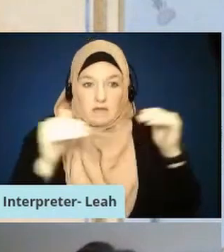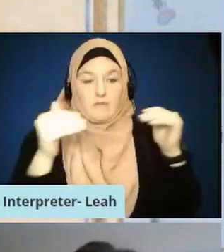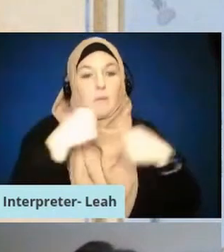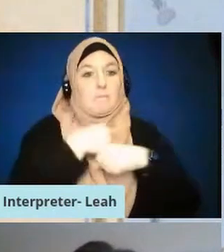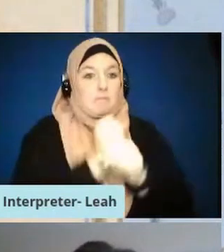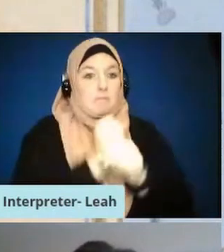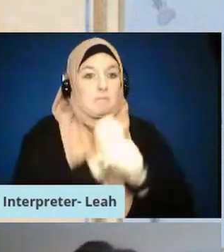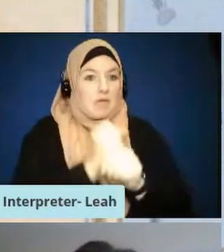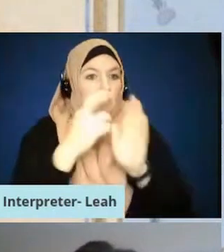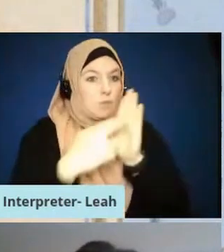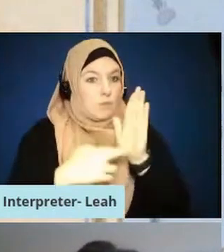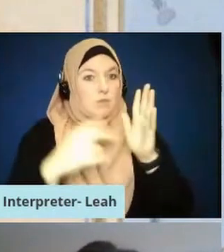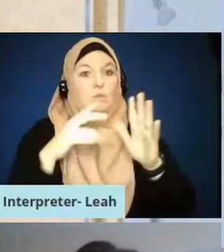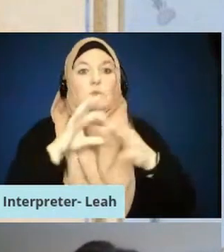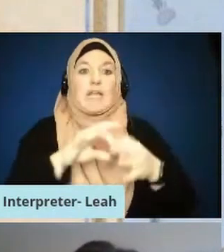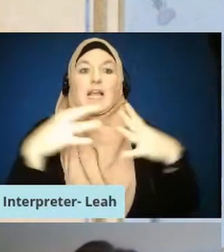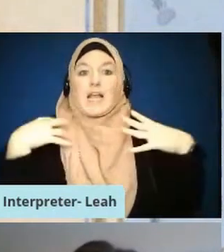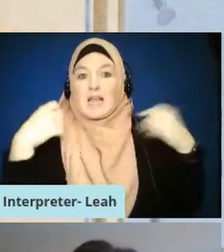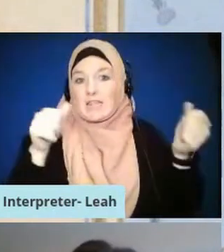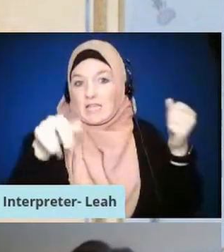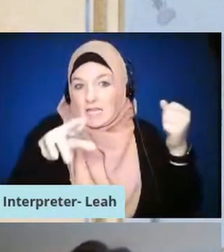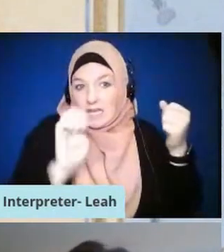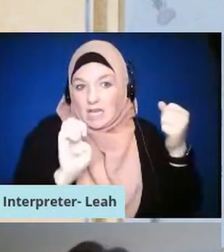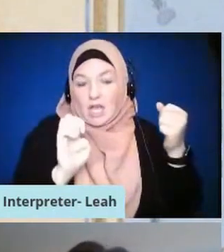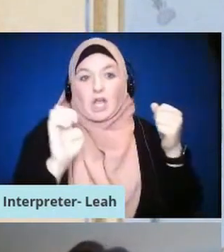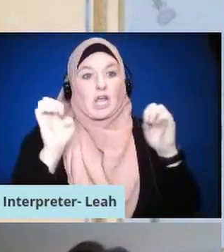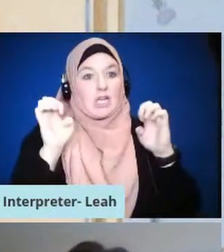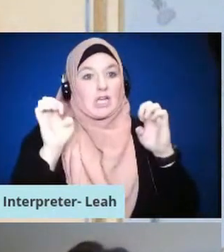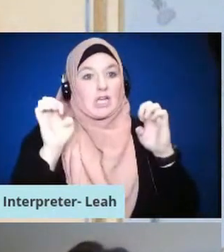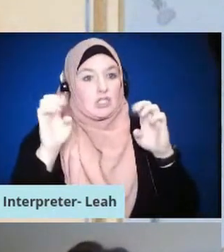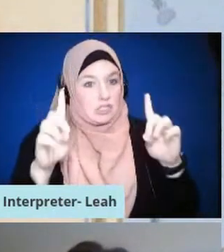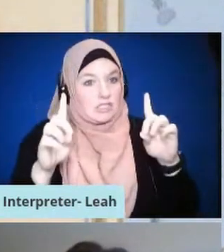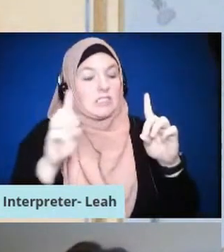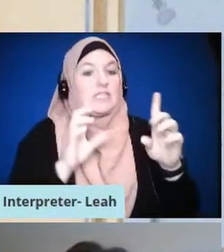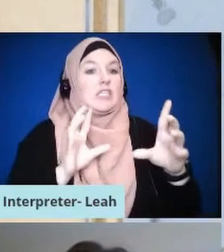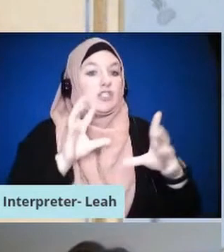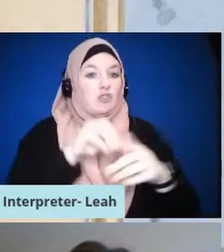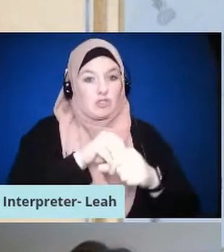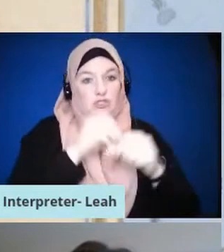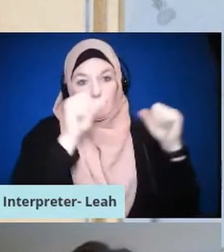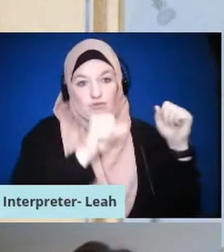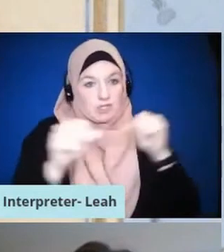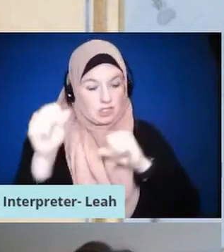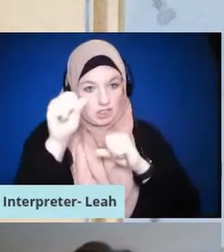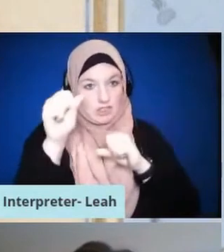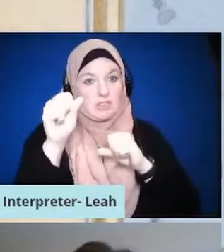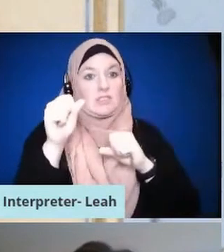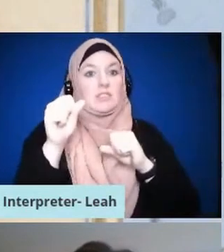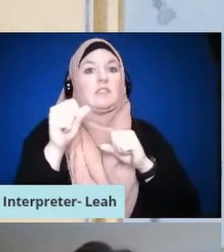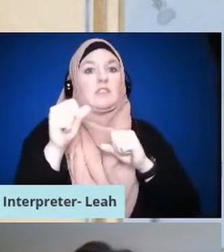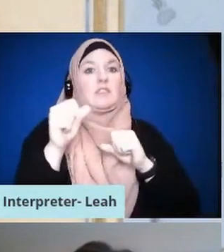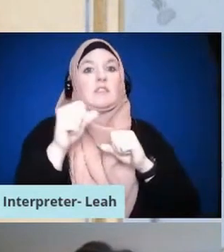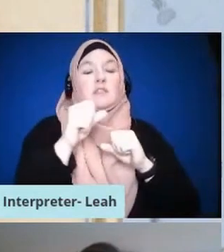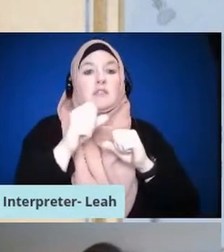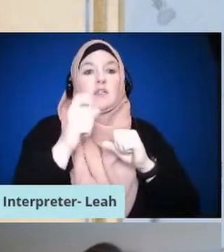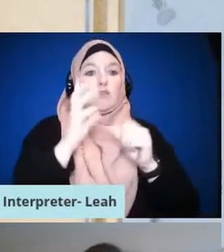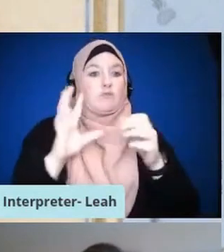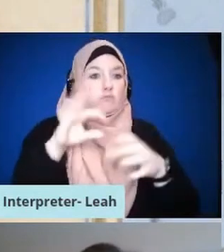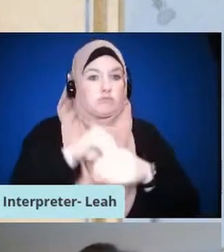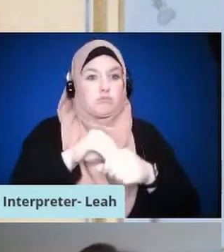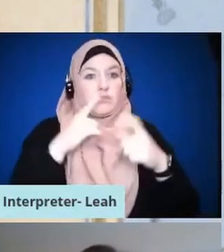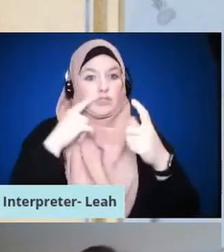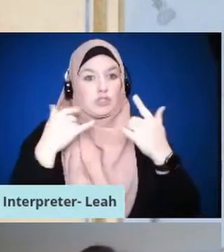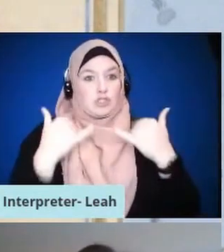level related to healthcare and education. The intervention strategies relevant to the